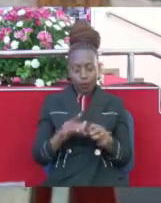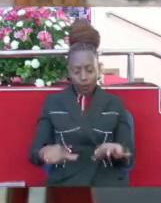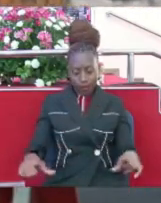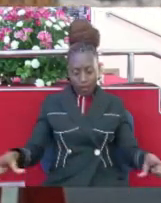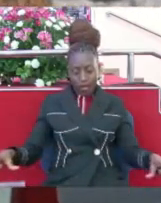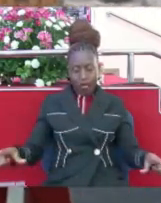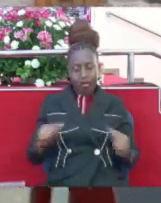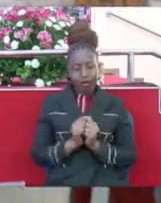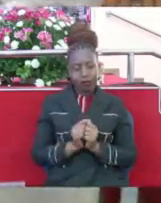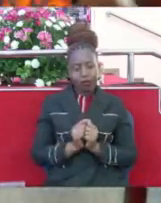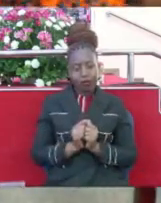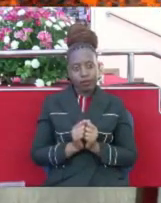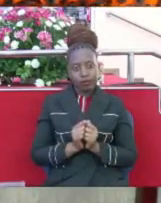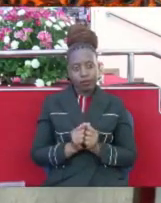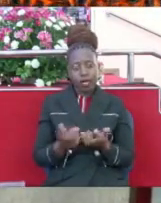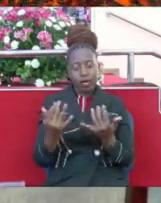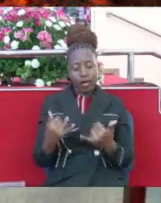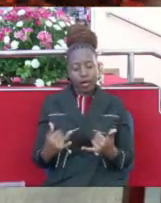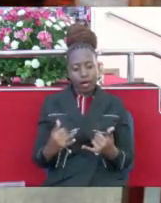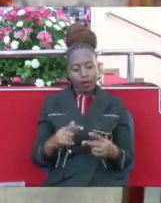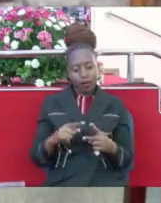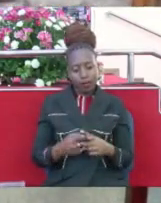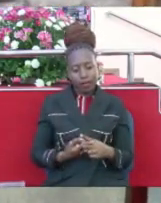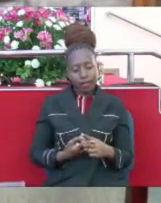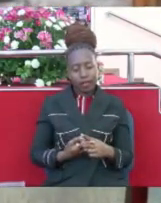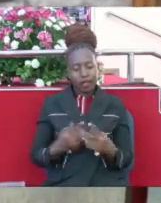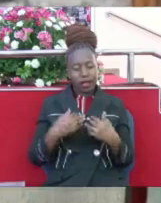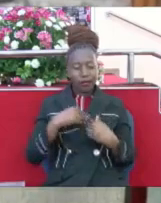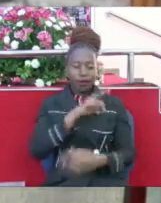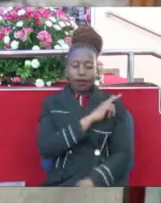And then now they started having dominion.